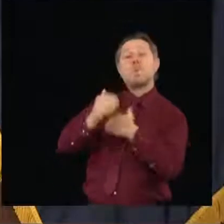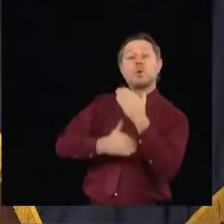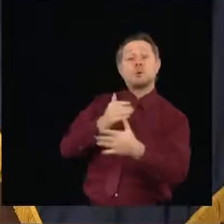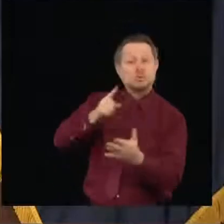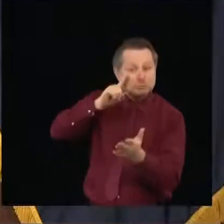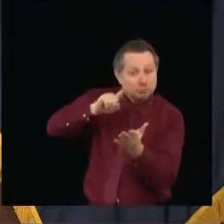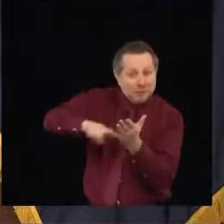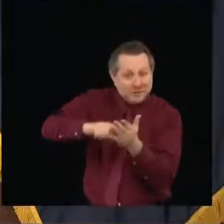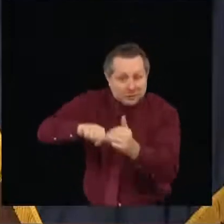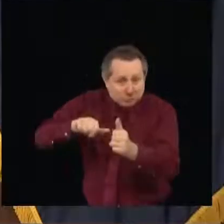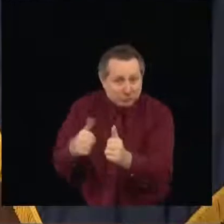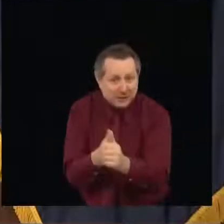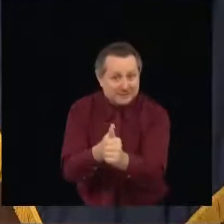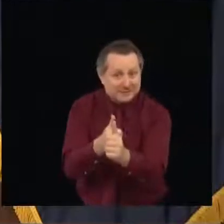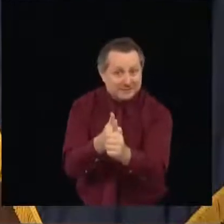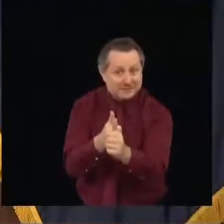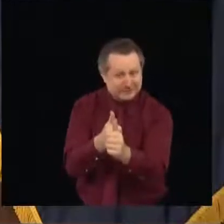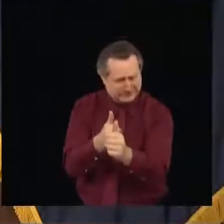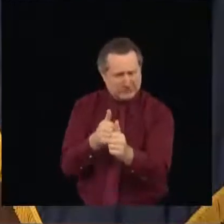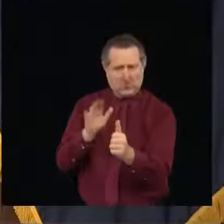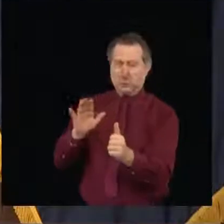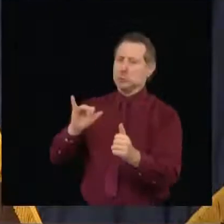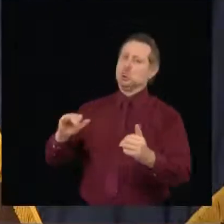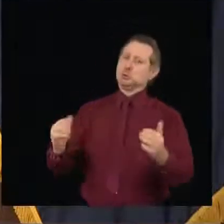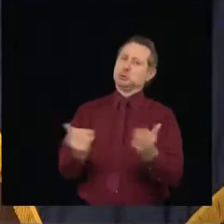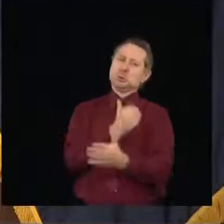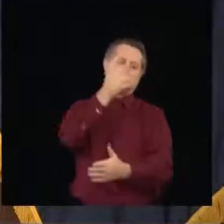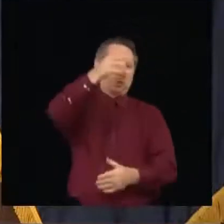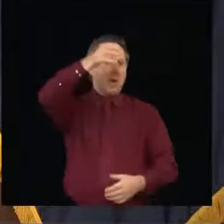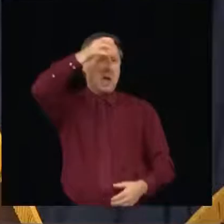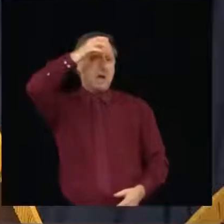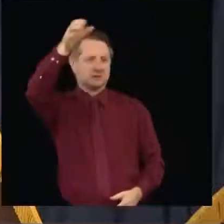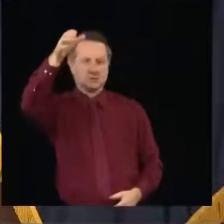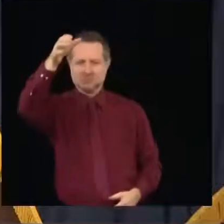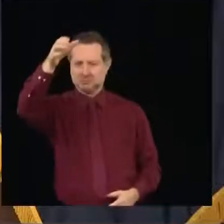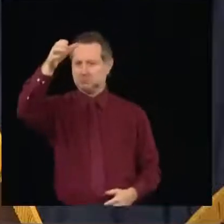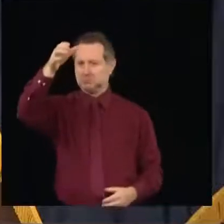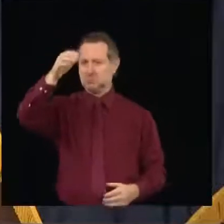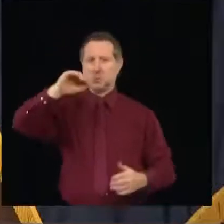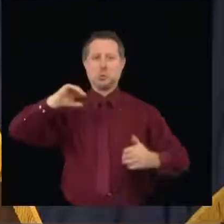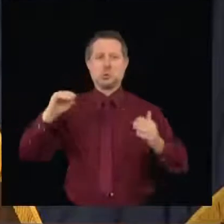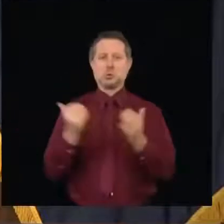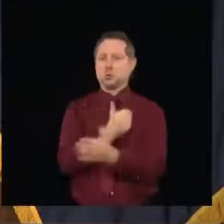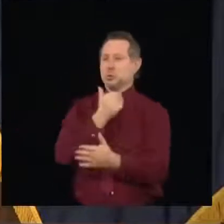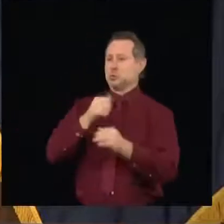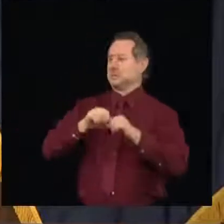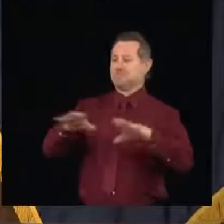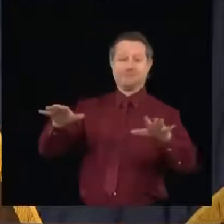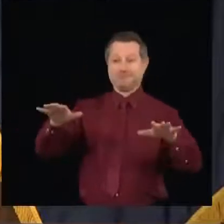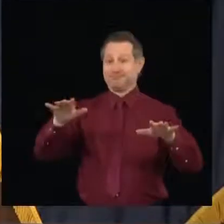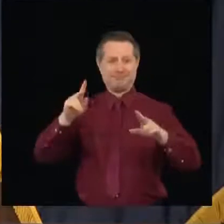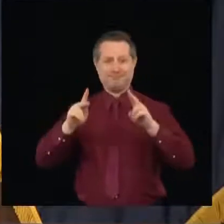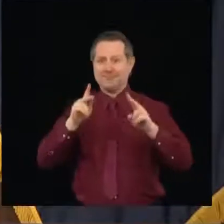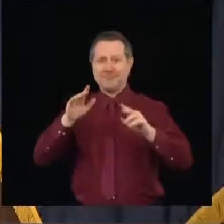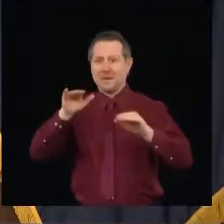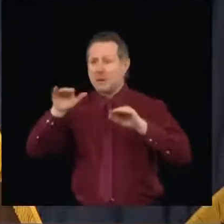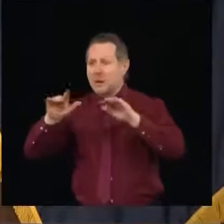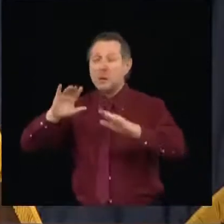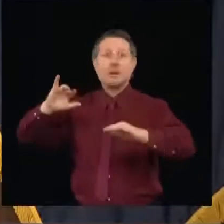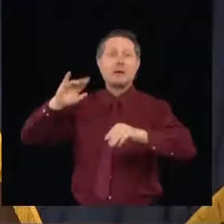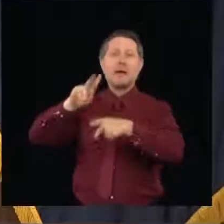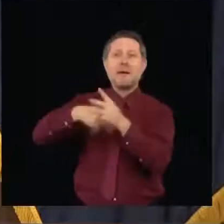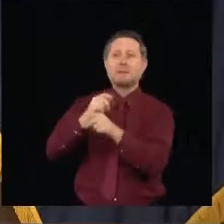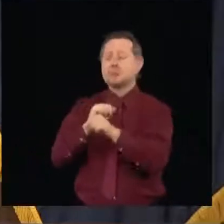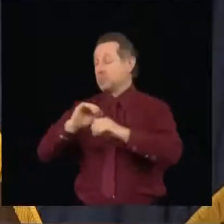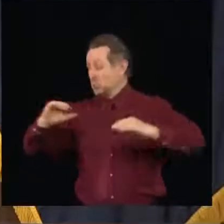a first time. Testing is a first time. Tracing is all of this is a first time. The